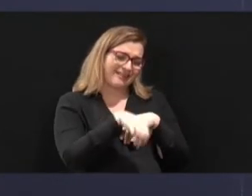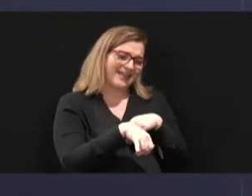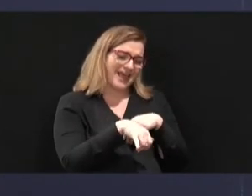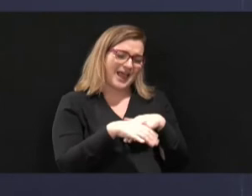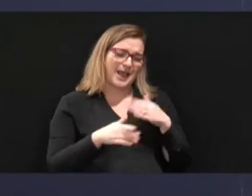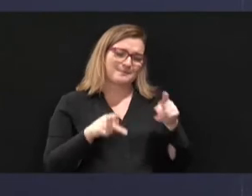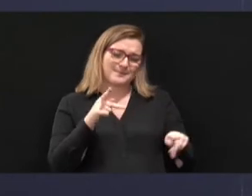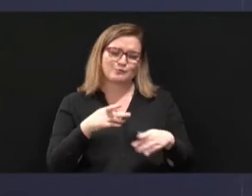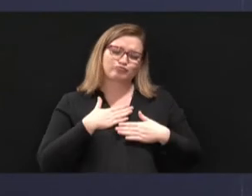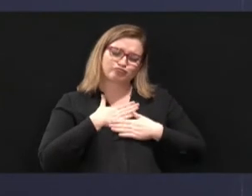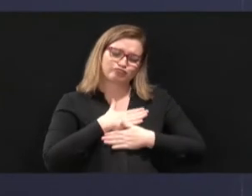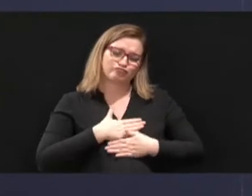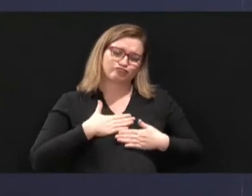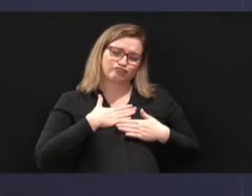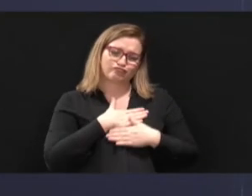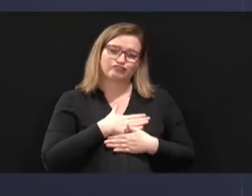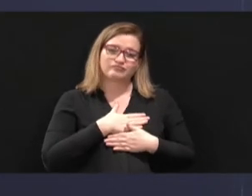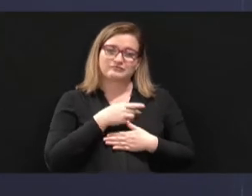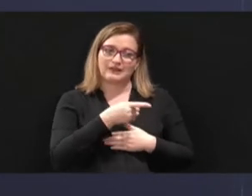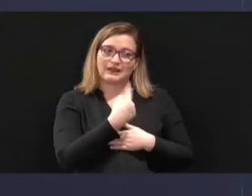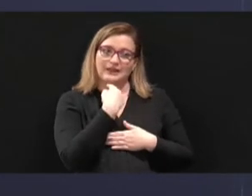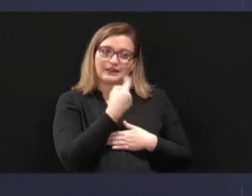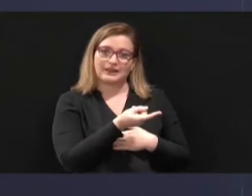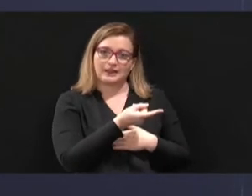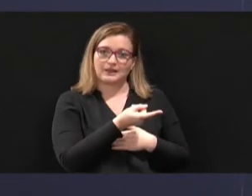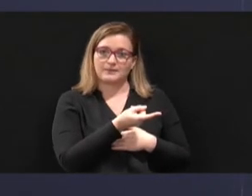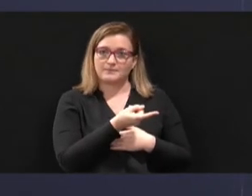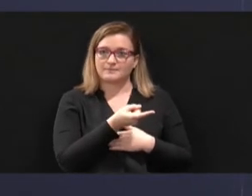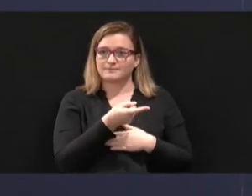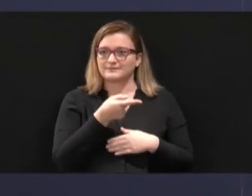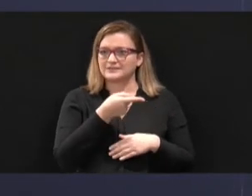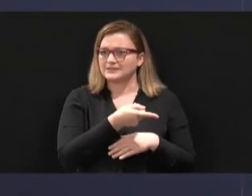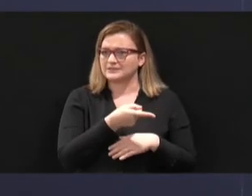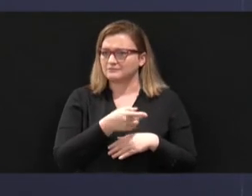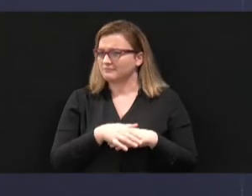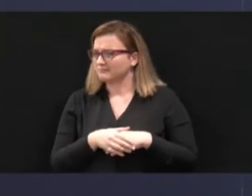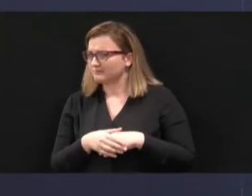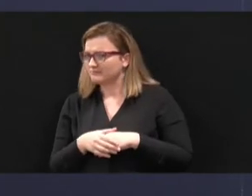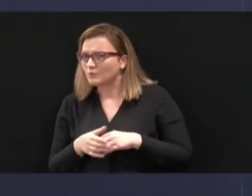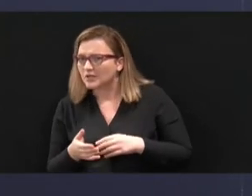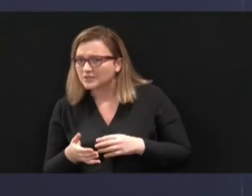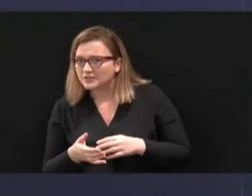it. I tell him, P's pee down.